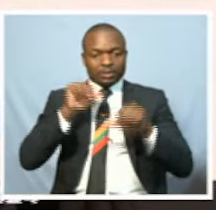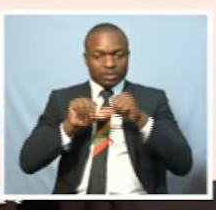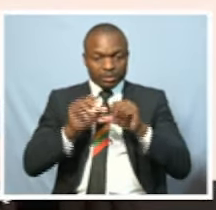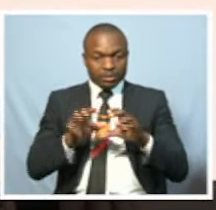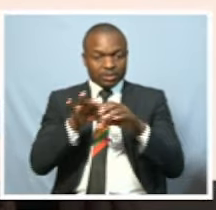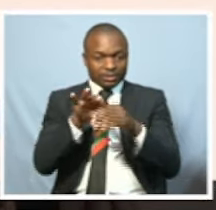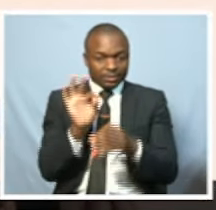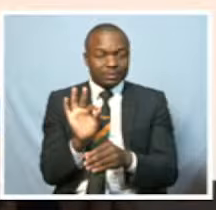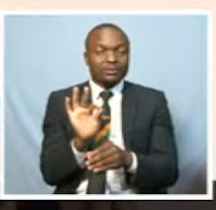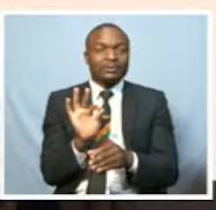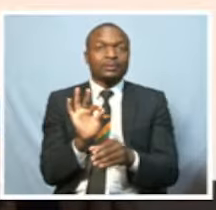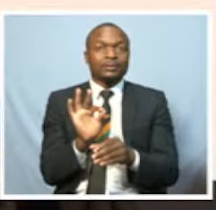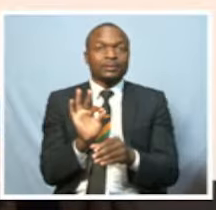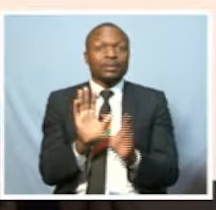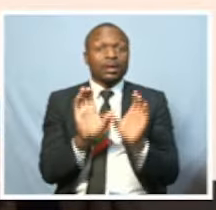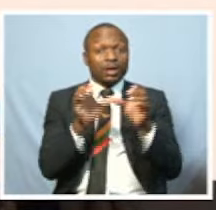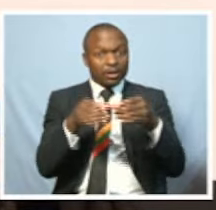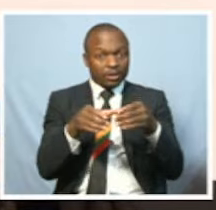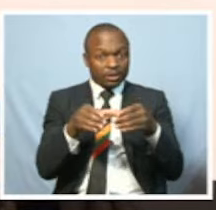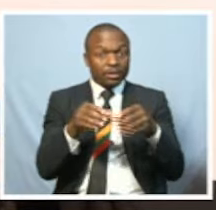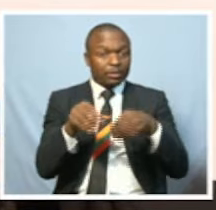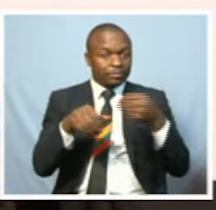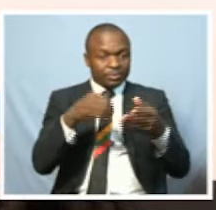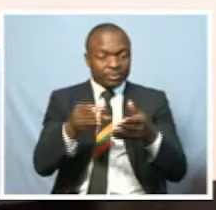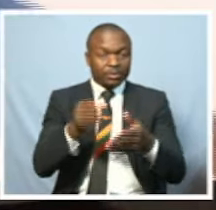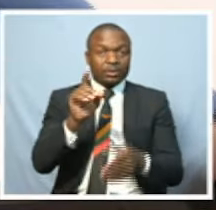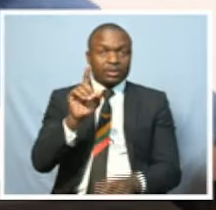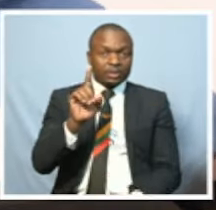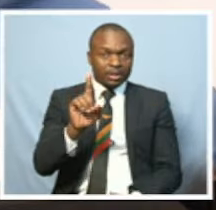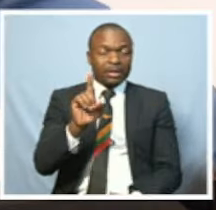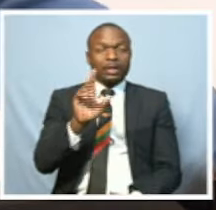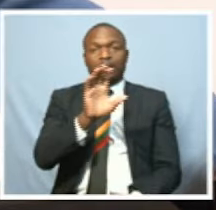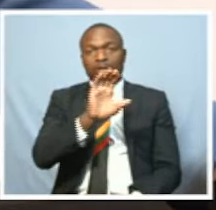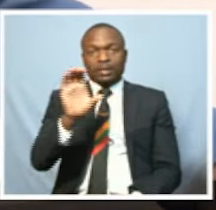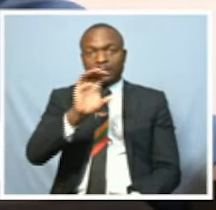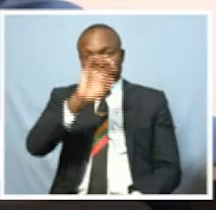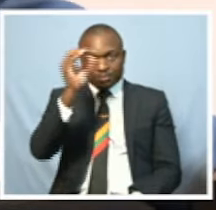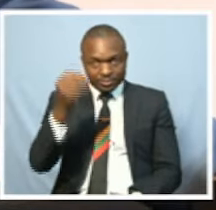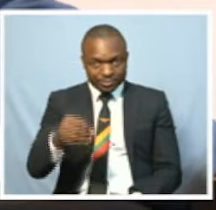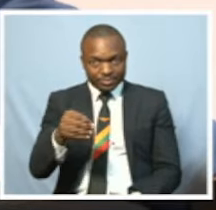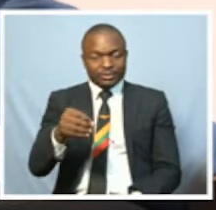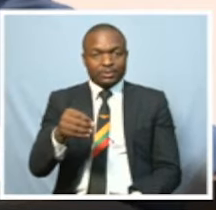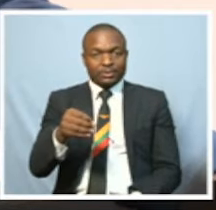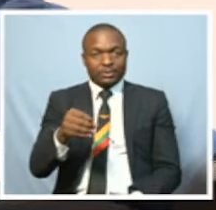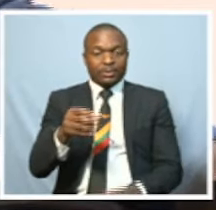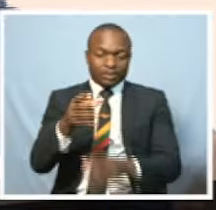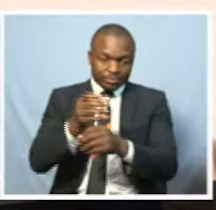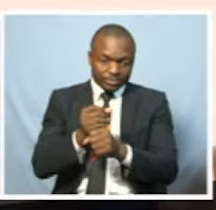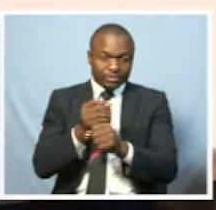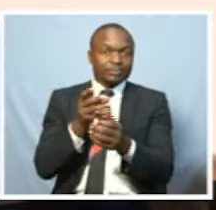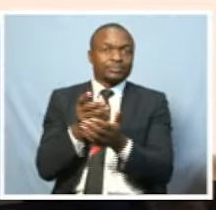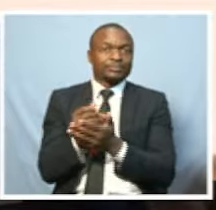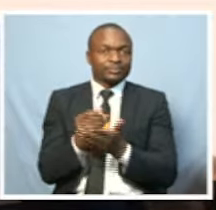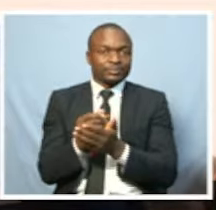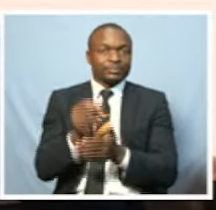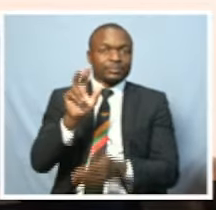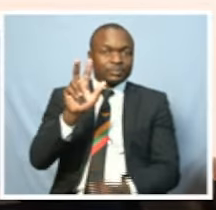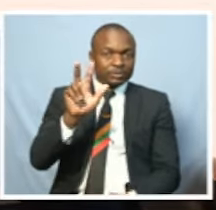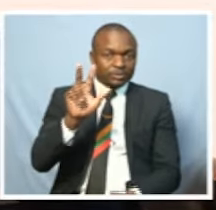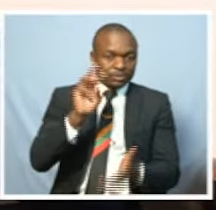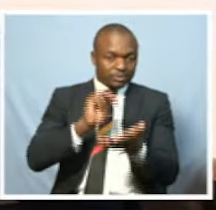of the auditors that the council spent 100%, Chair, on received amount of